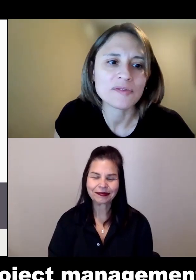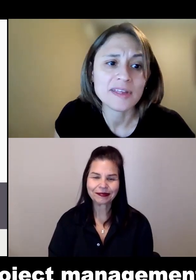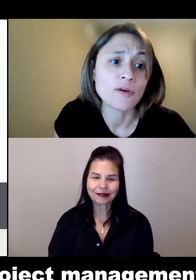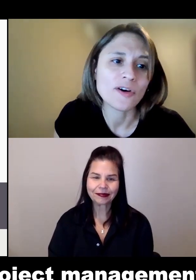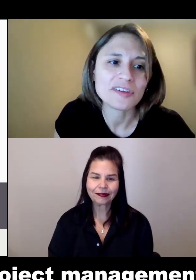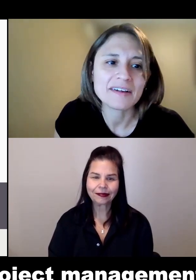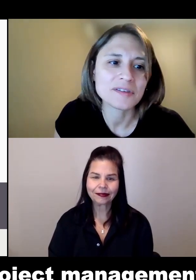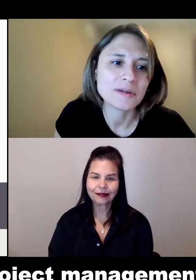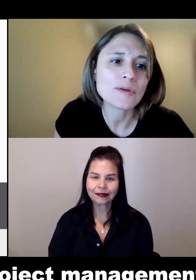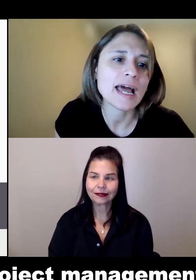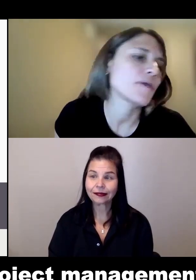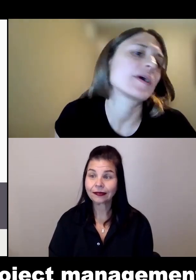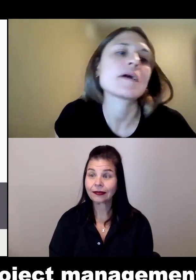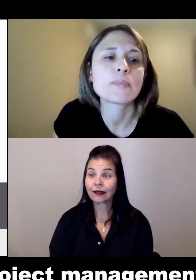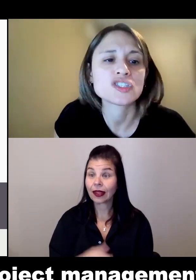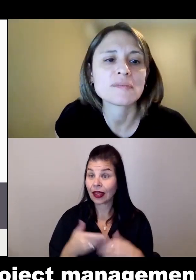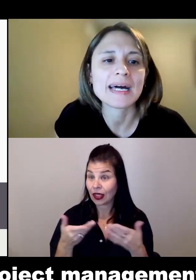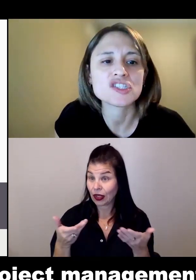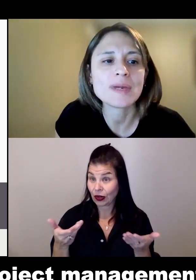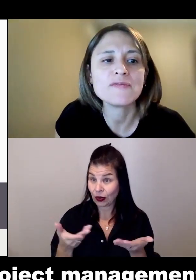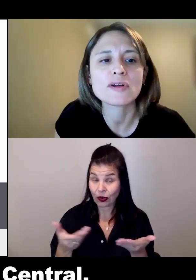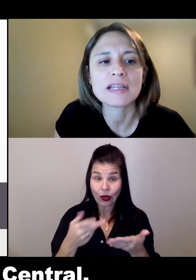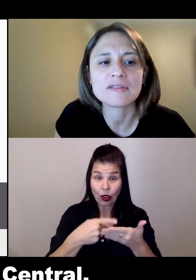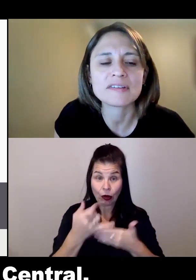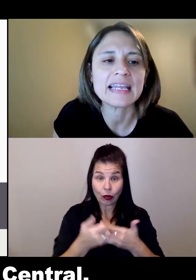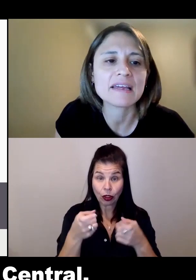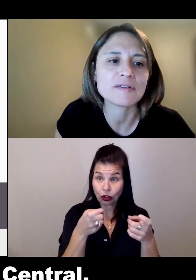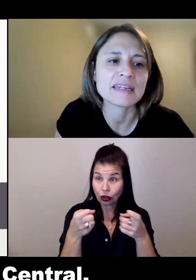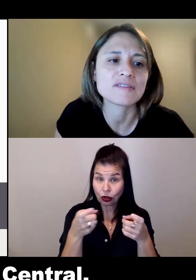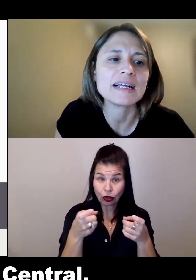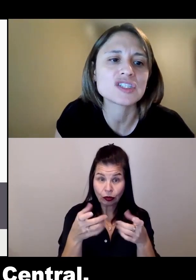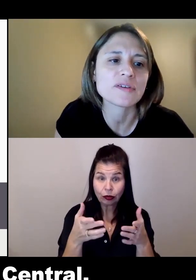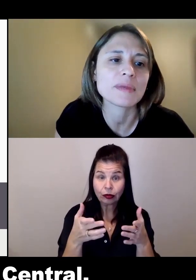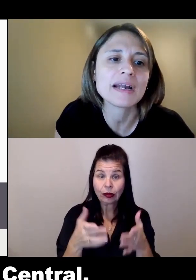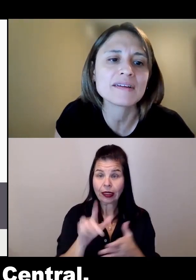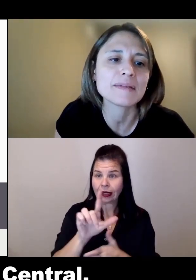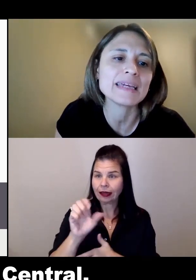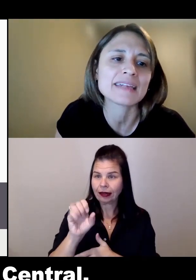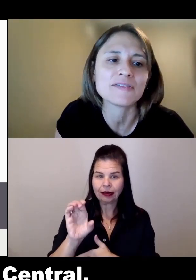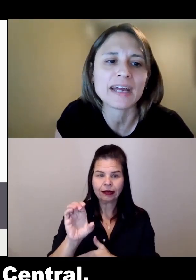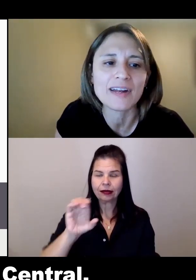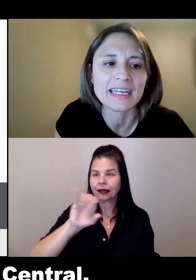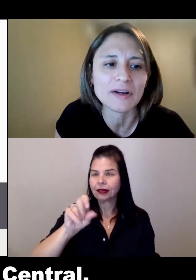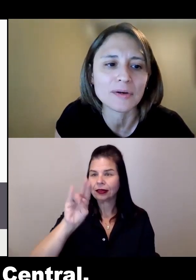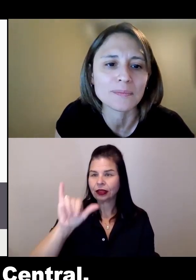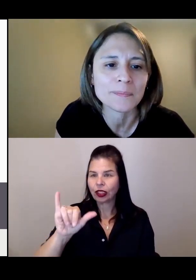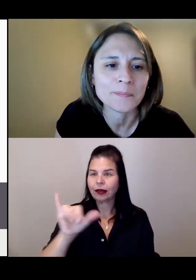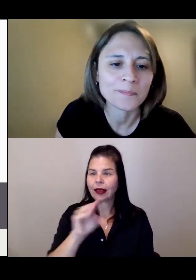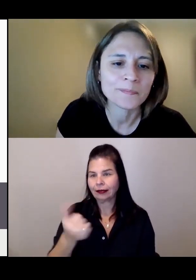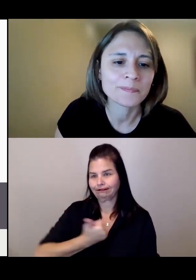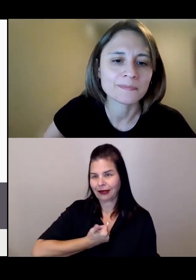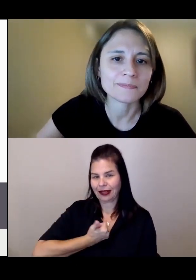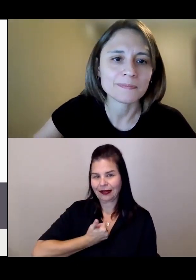And we're, of course, here too, our project management from Literacy Link South Central, Jeremy Marks, and myself, Carolina